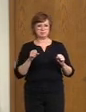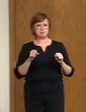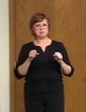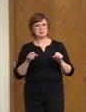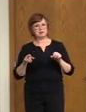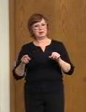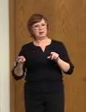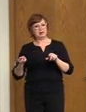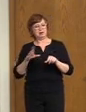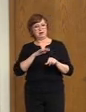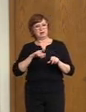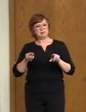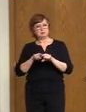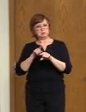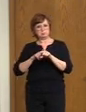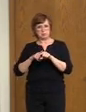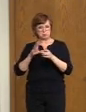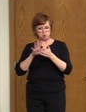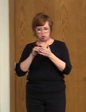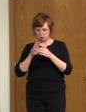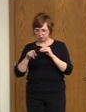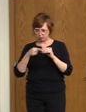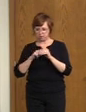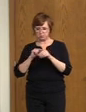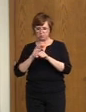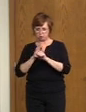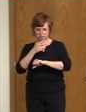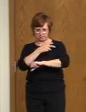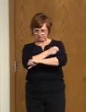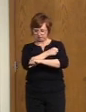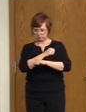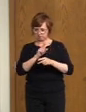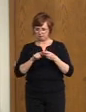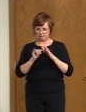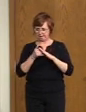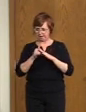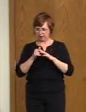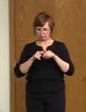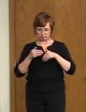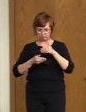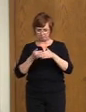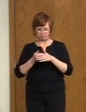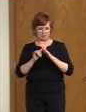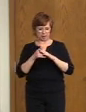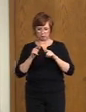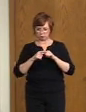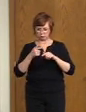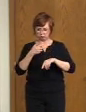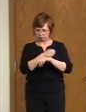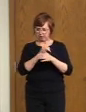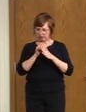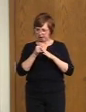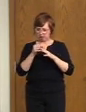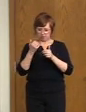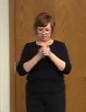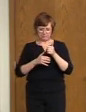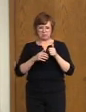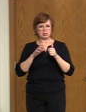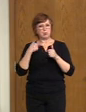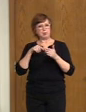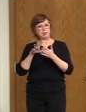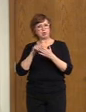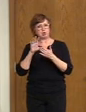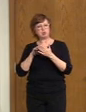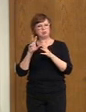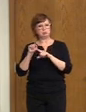how we're going to use it using sort of designated sites, but at the same time, also those learnings